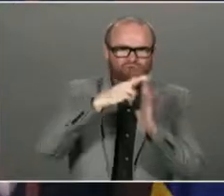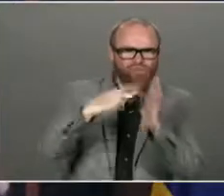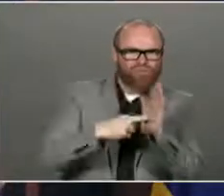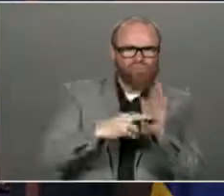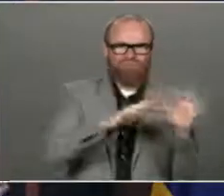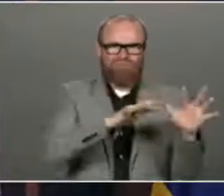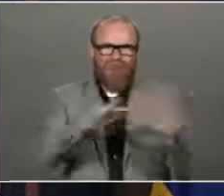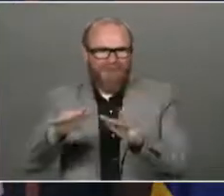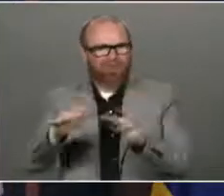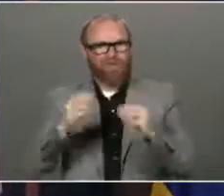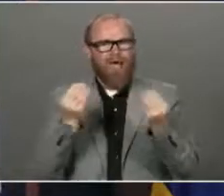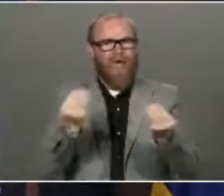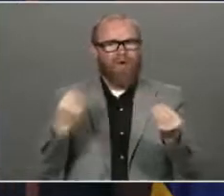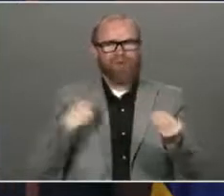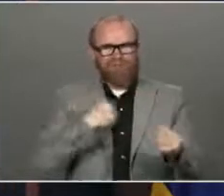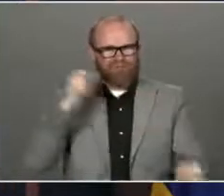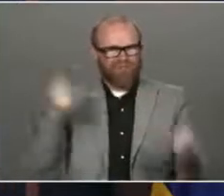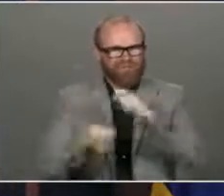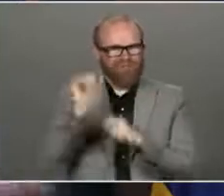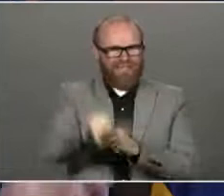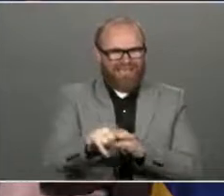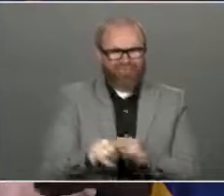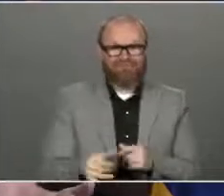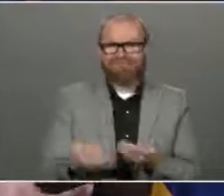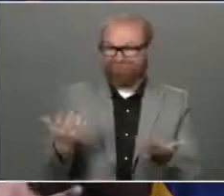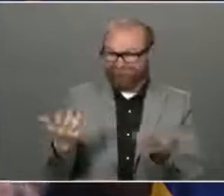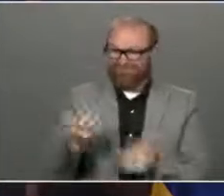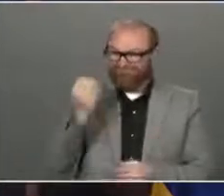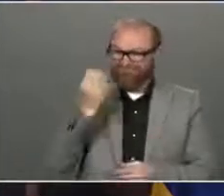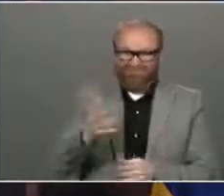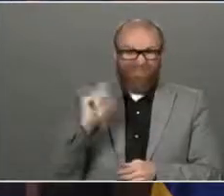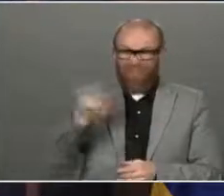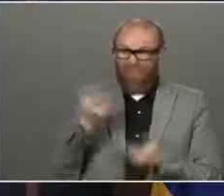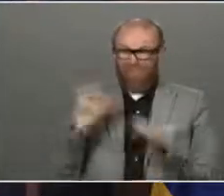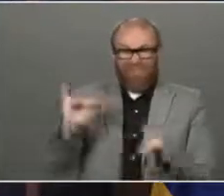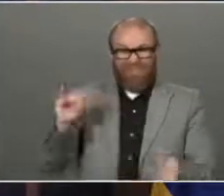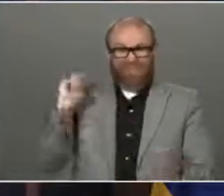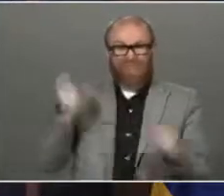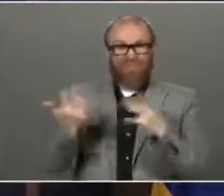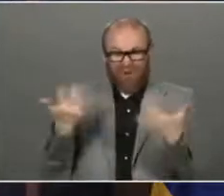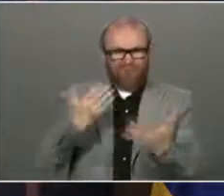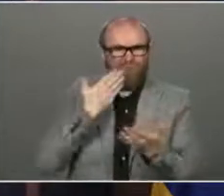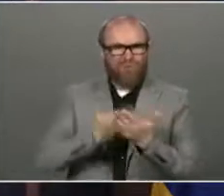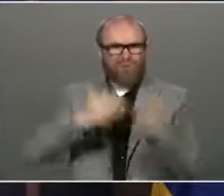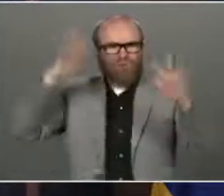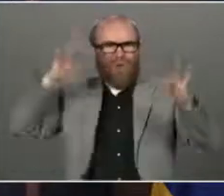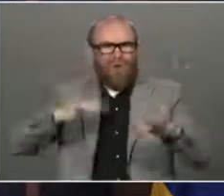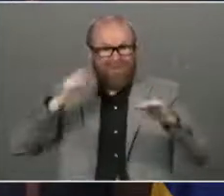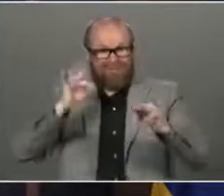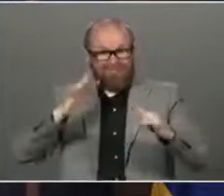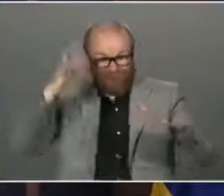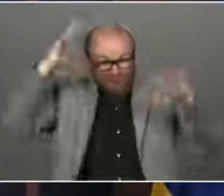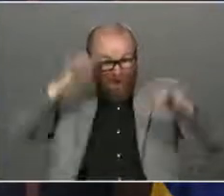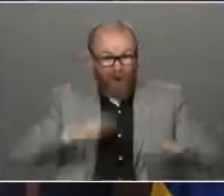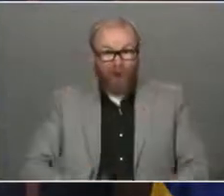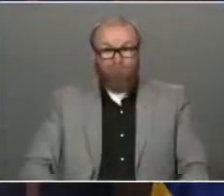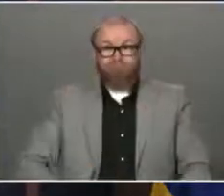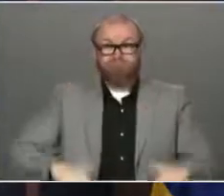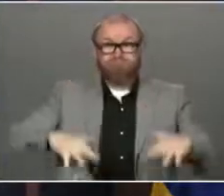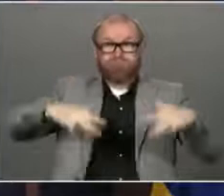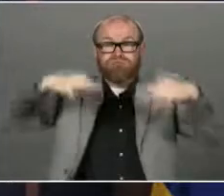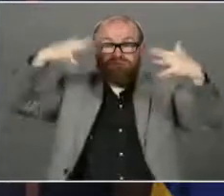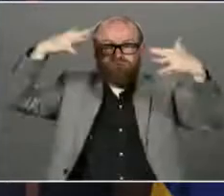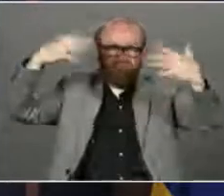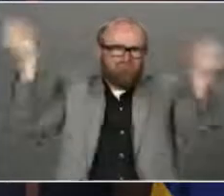only way that changes is if we have a good snow year. I mean, that's what drives all of this. And certainly, look, we've